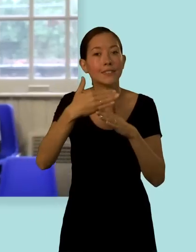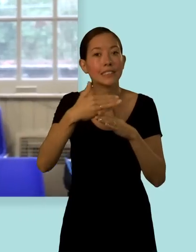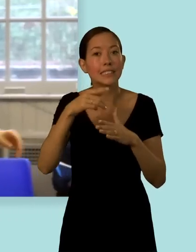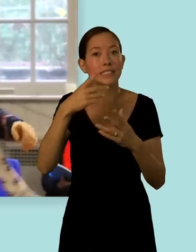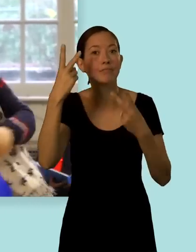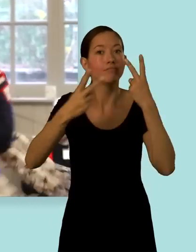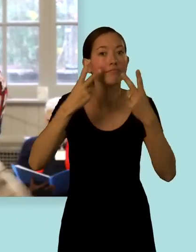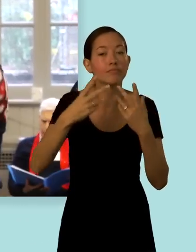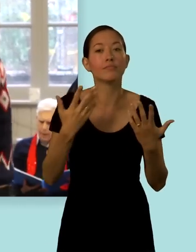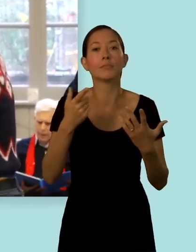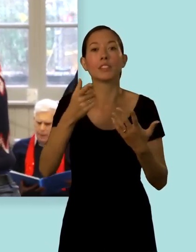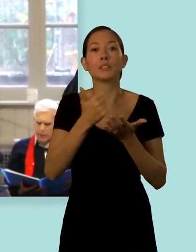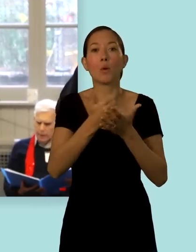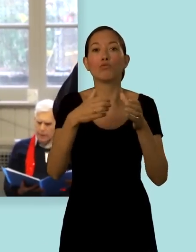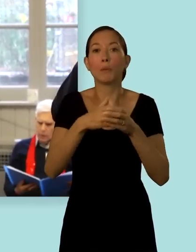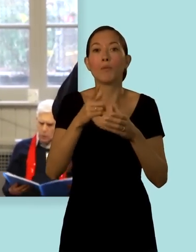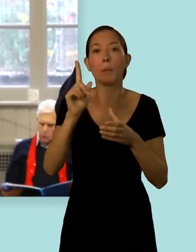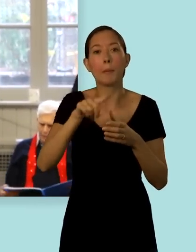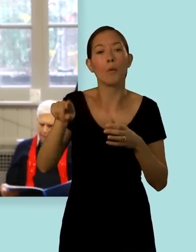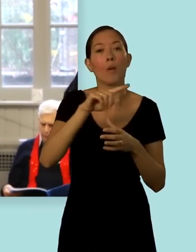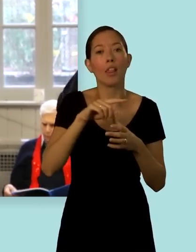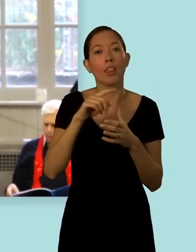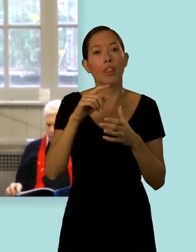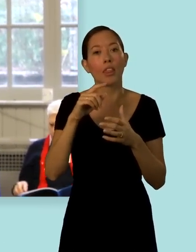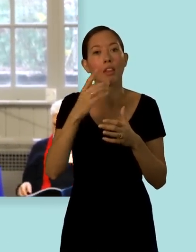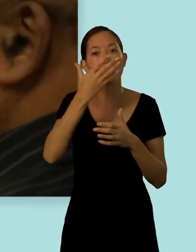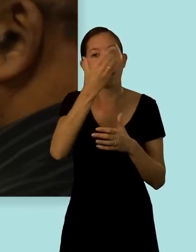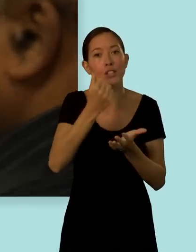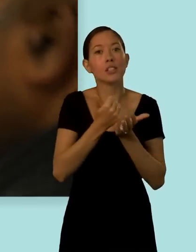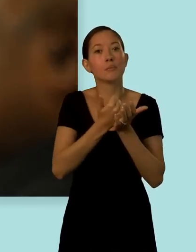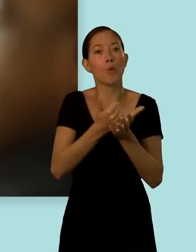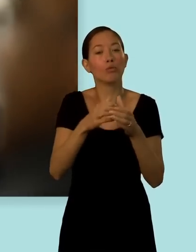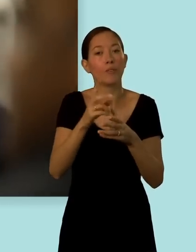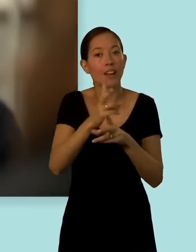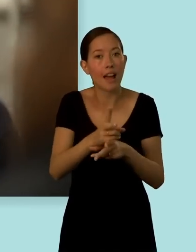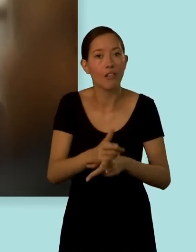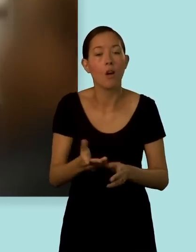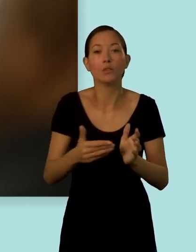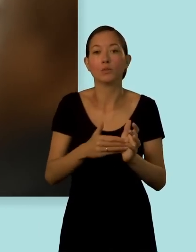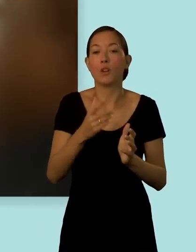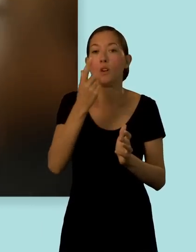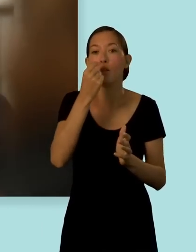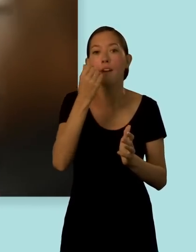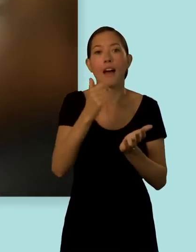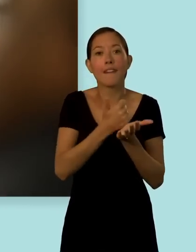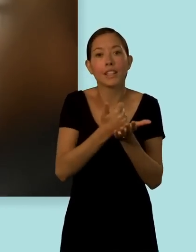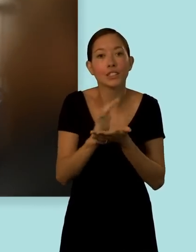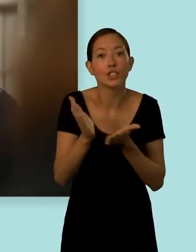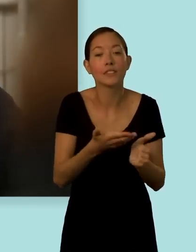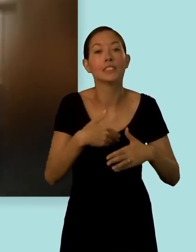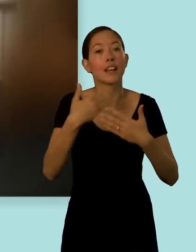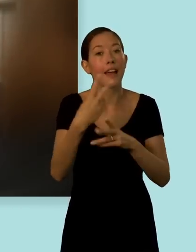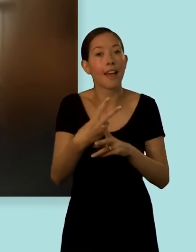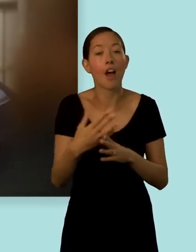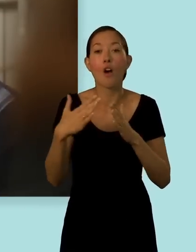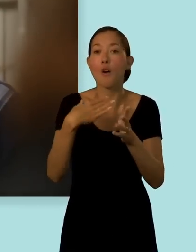dementia advisors, dementia support workers, dementia cafes, singing for the brain activities, support groups for people with dementia, and